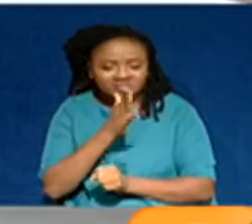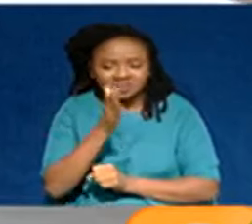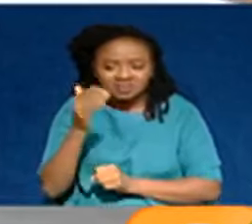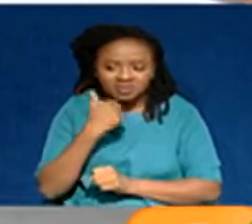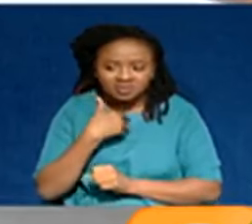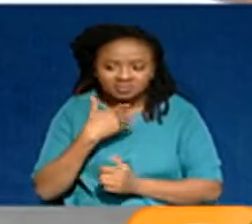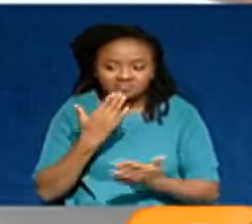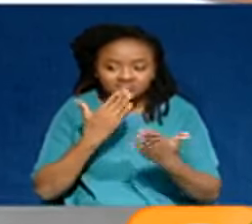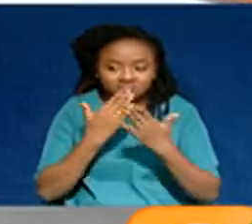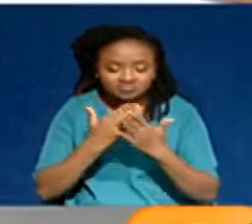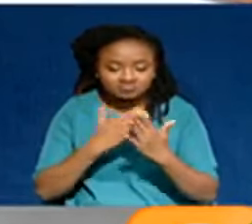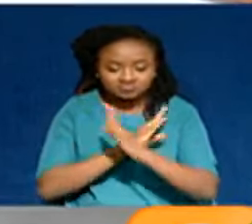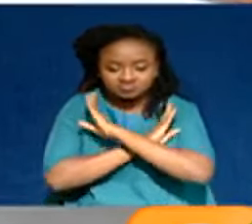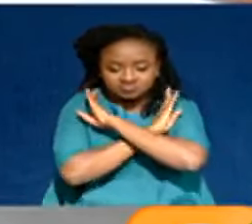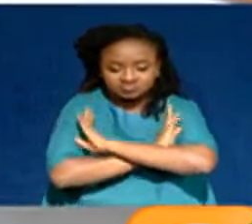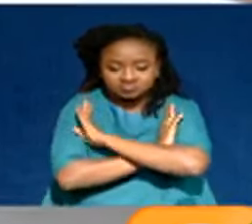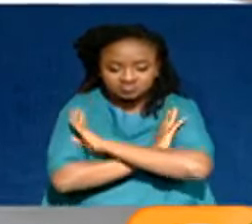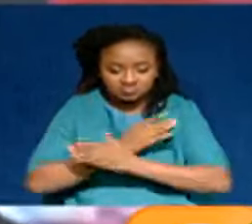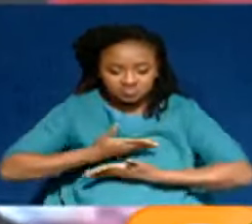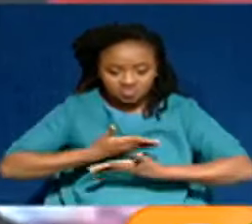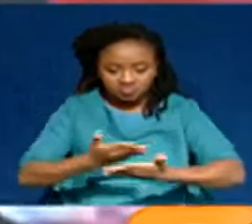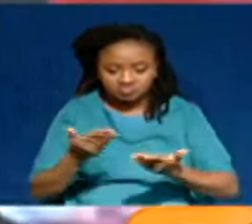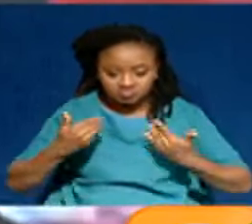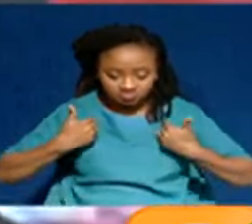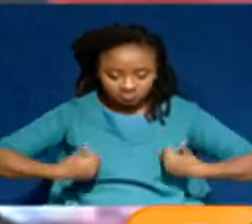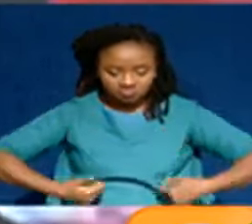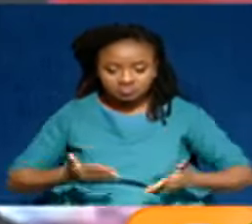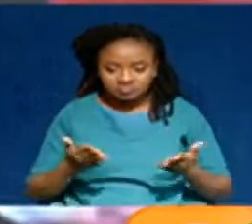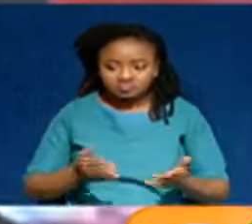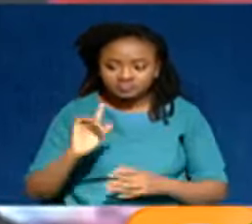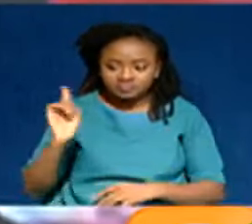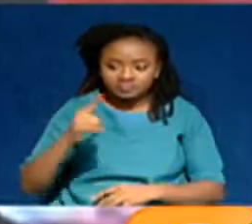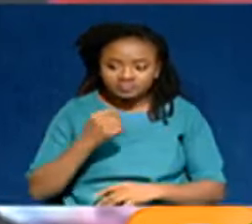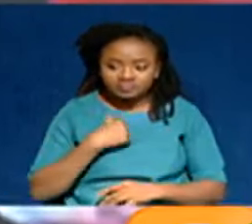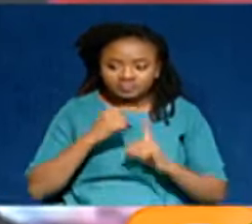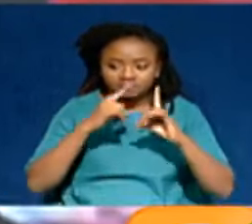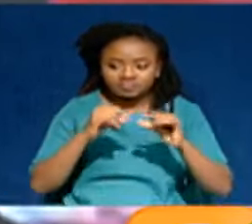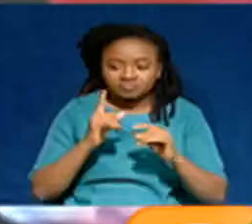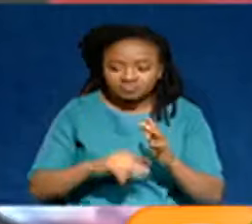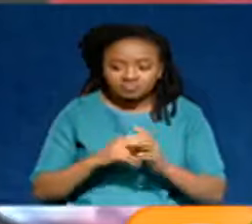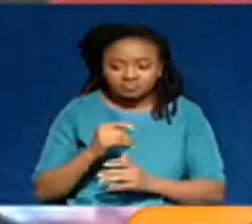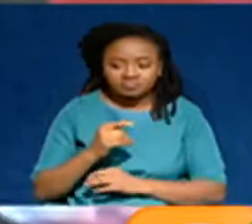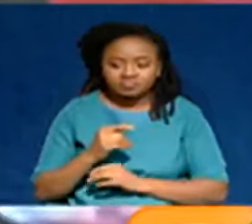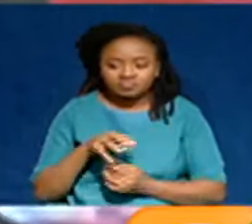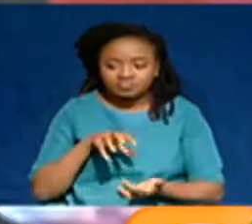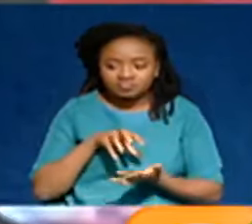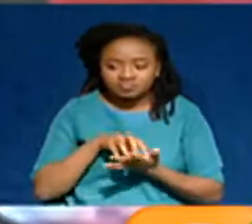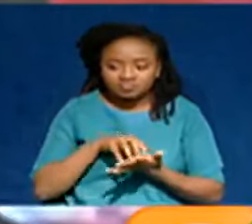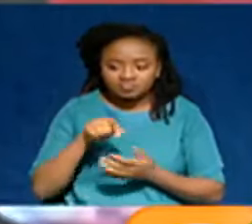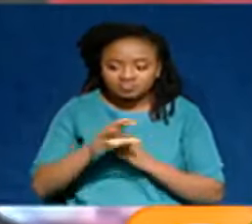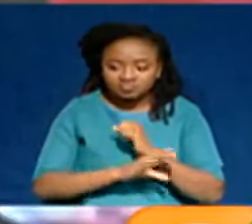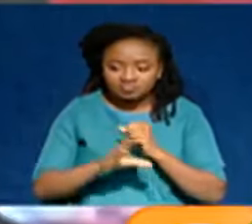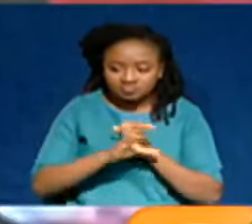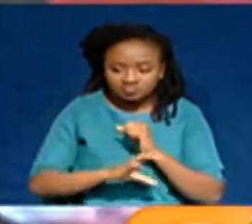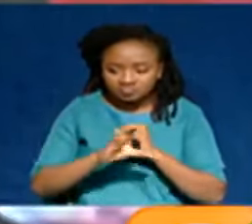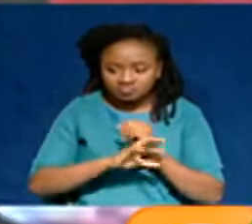Thank you very much, Trevor, for having me. First of all, I'd like to say that the situation in the country when it comes to